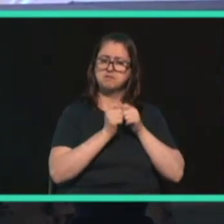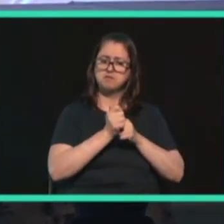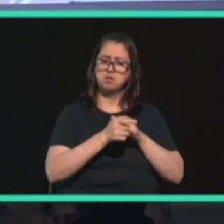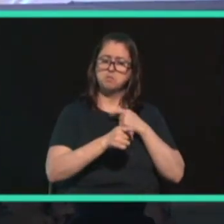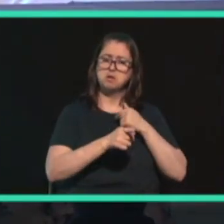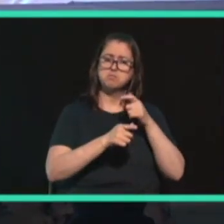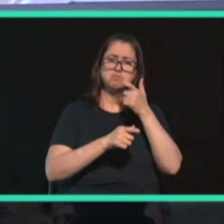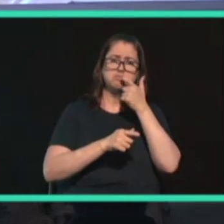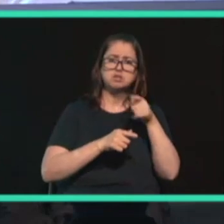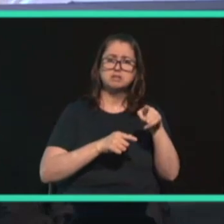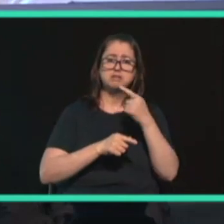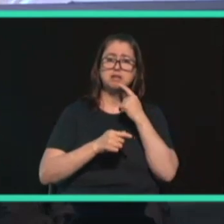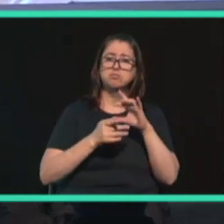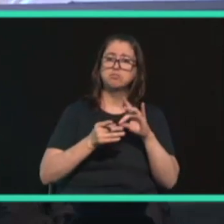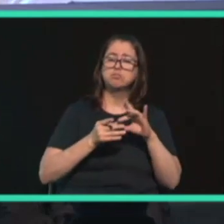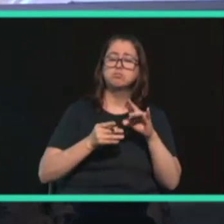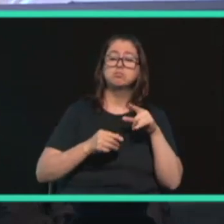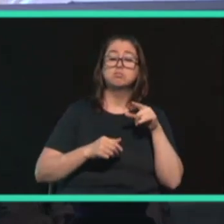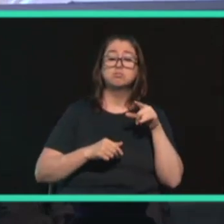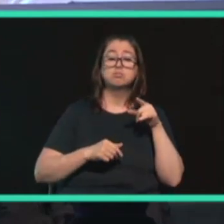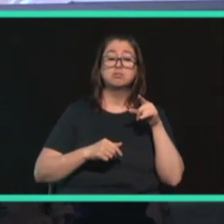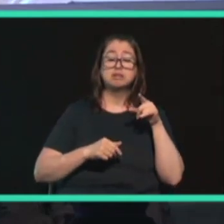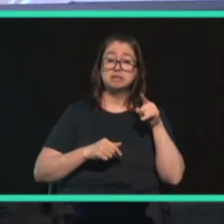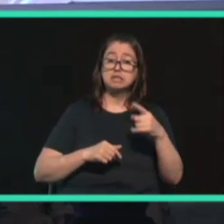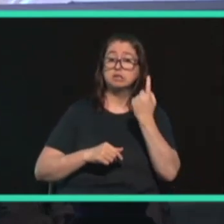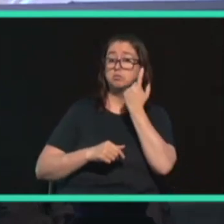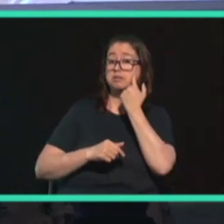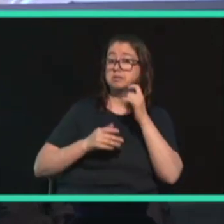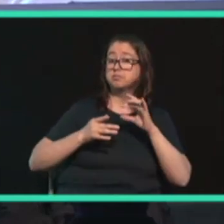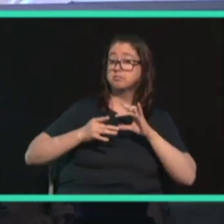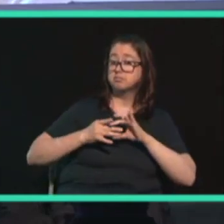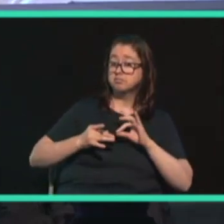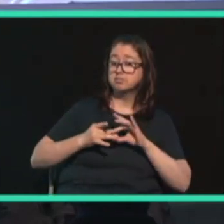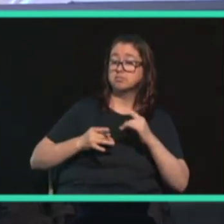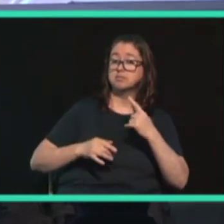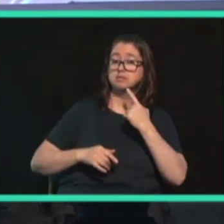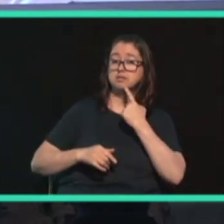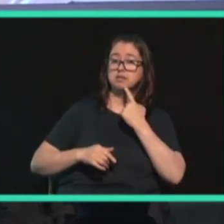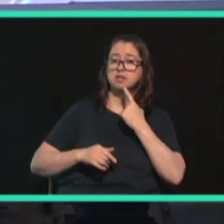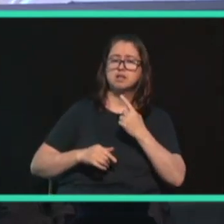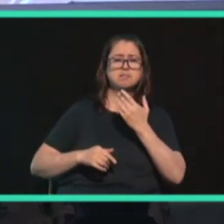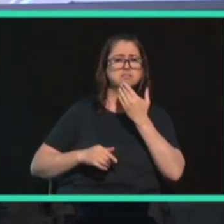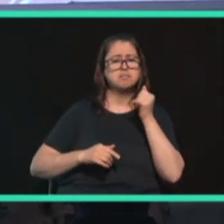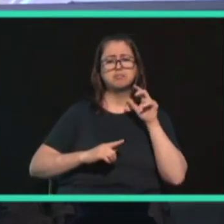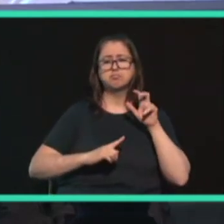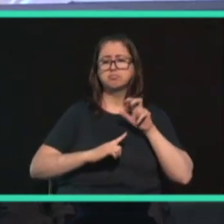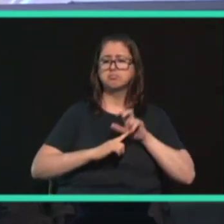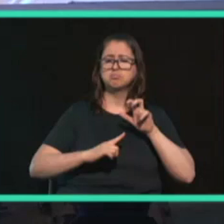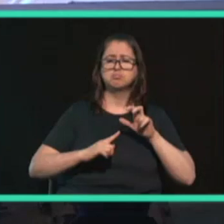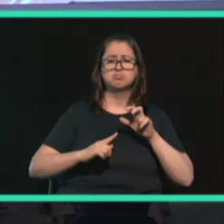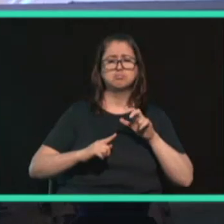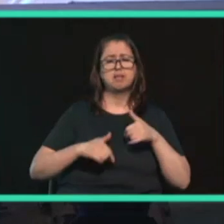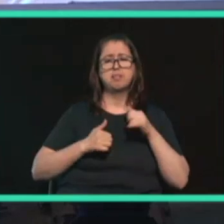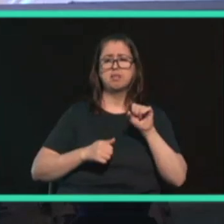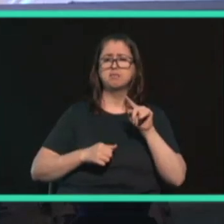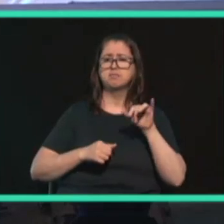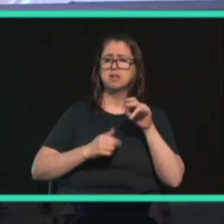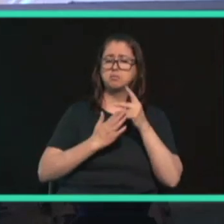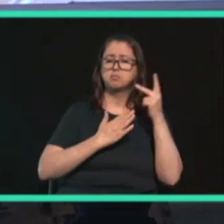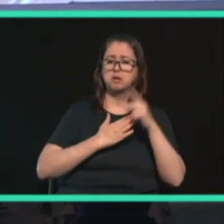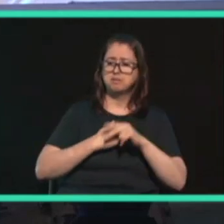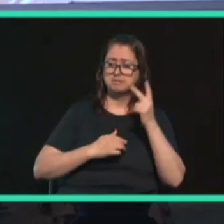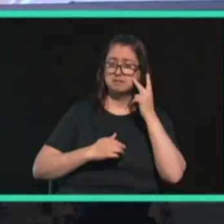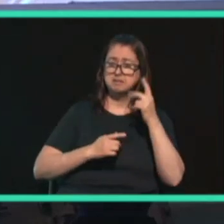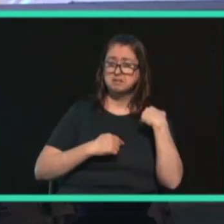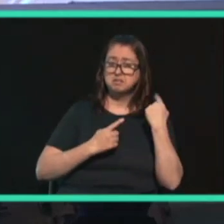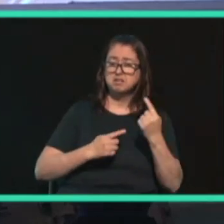website. He has made the comment, "The best lifestyle program I've seen is the CHIP program."